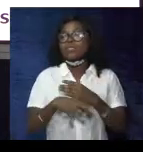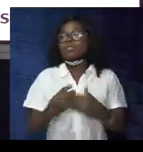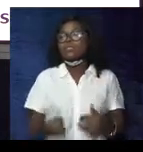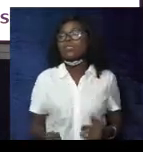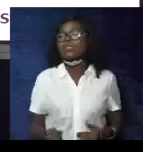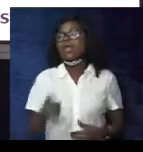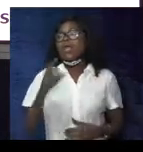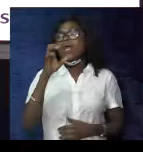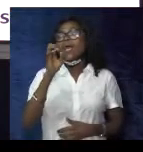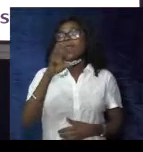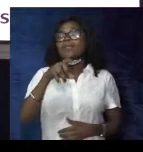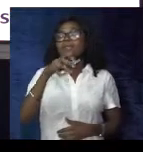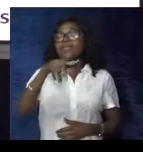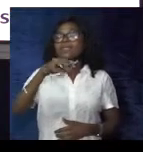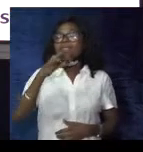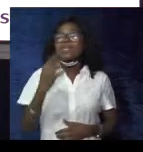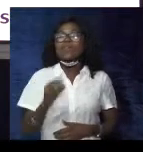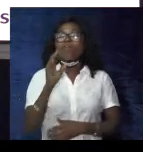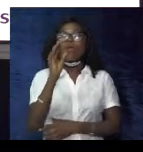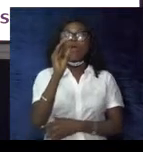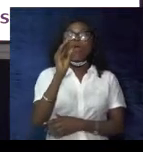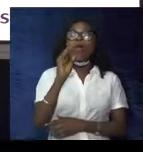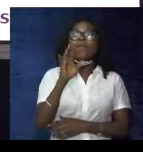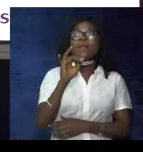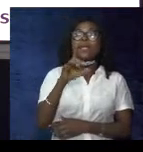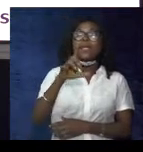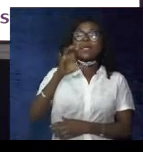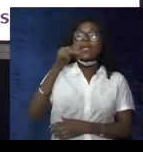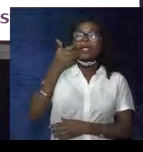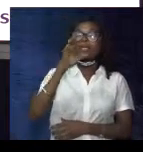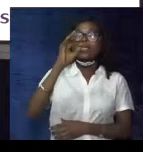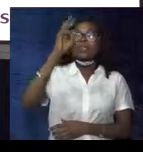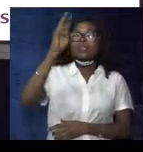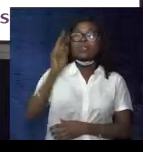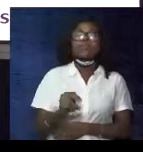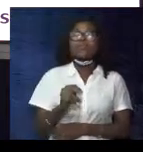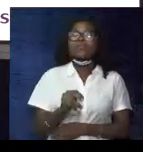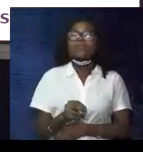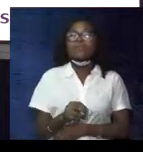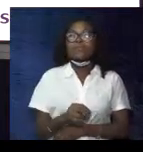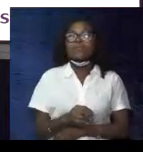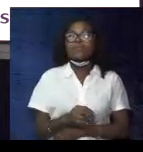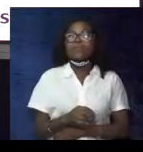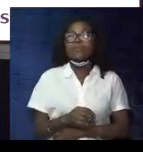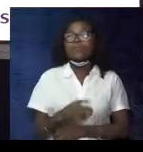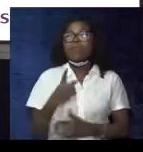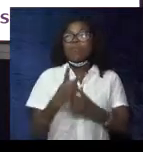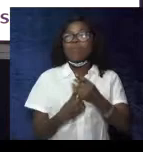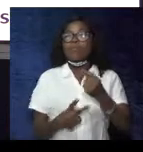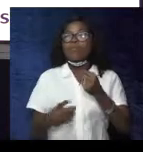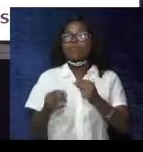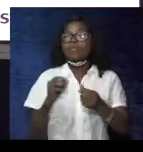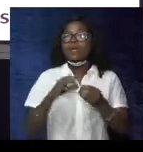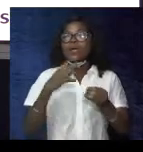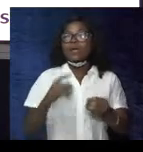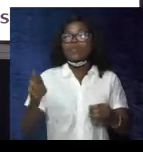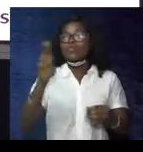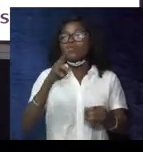answer? Let's see. Both are used to express